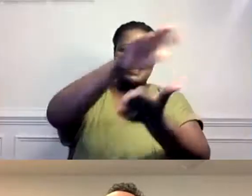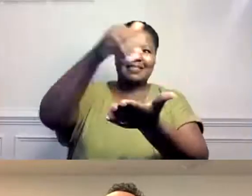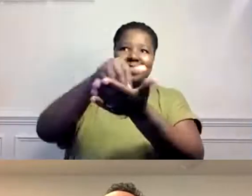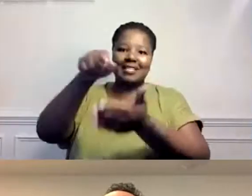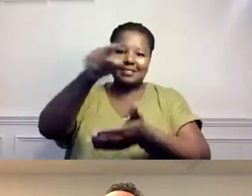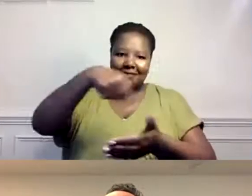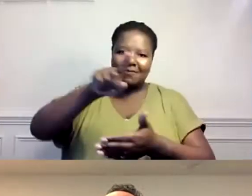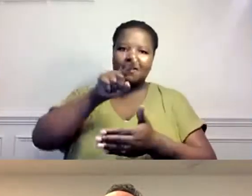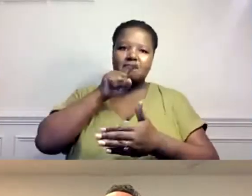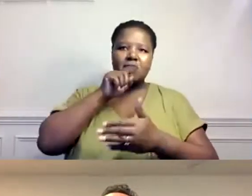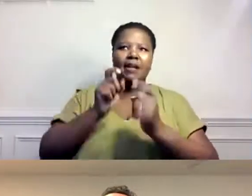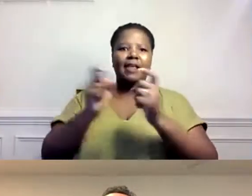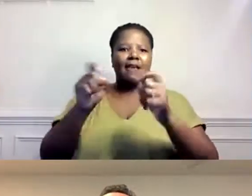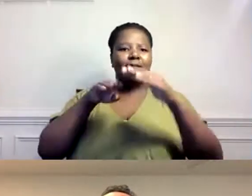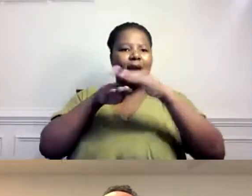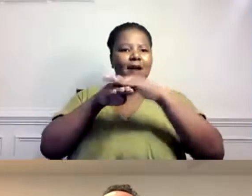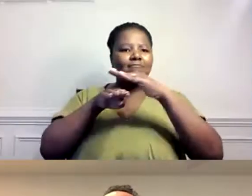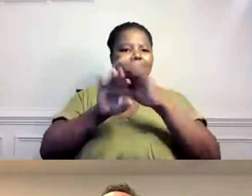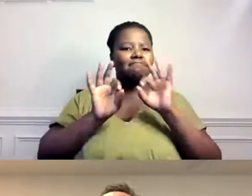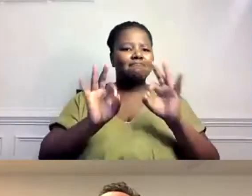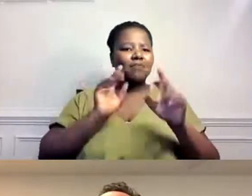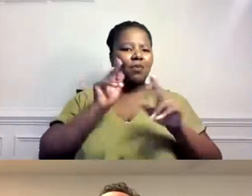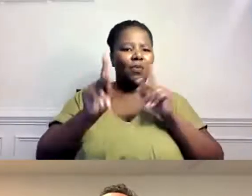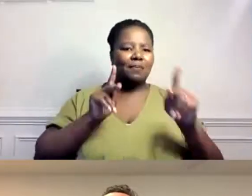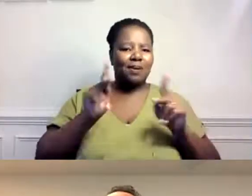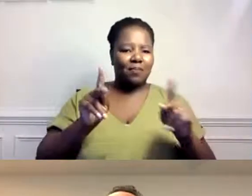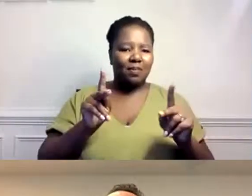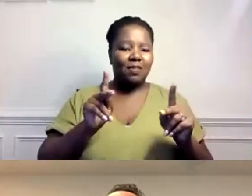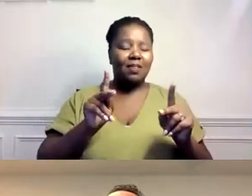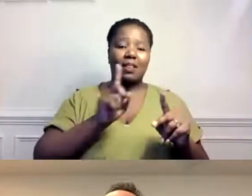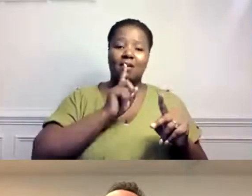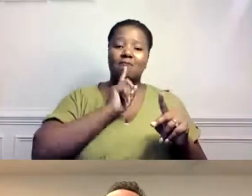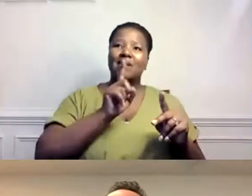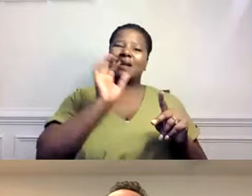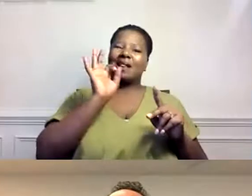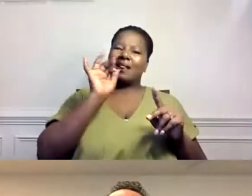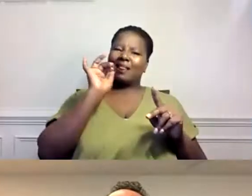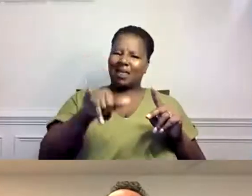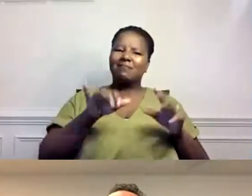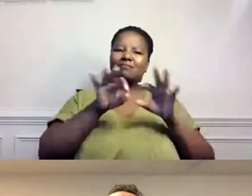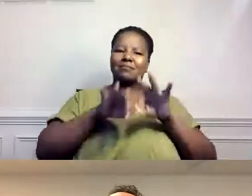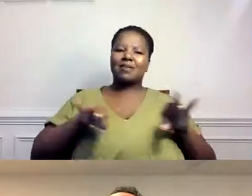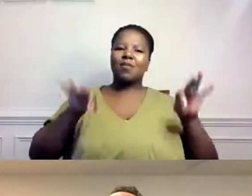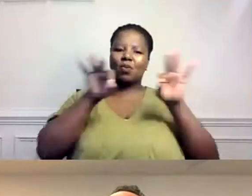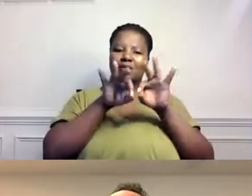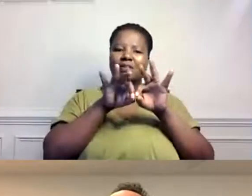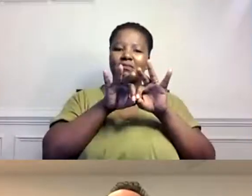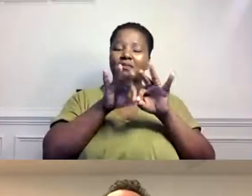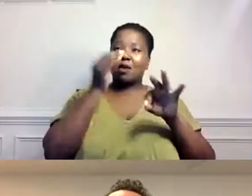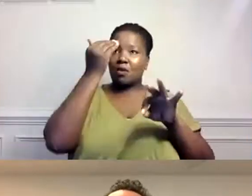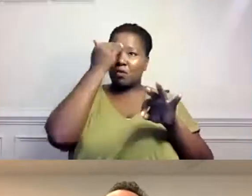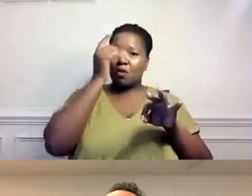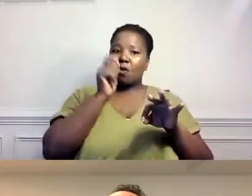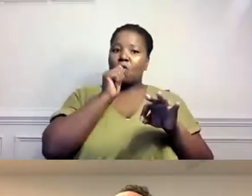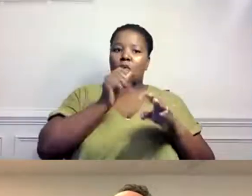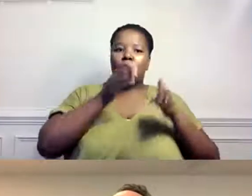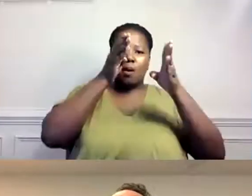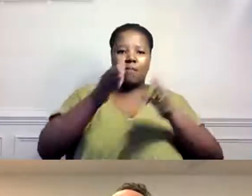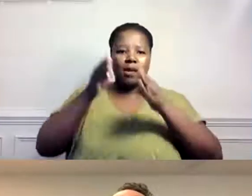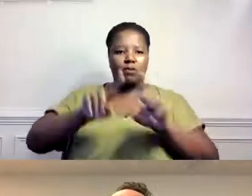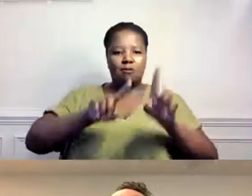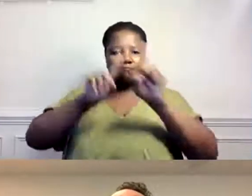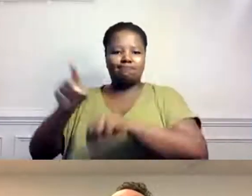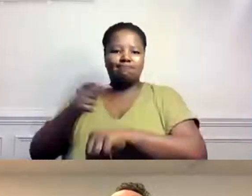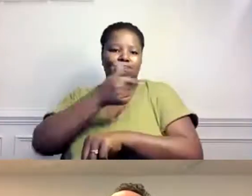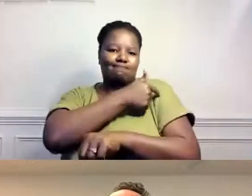accommodations for a few people. So those were important for us, and they know the individuals we serve. So they were very supportive. So I think the connection